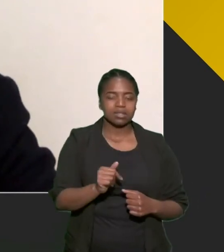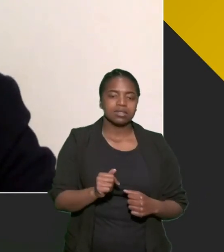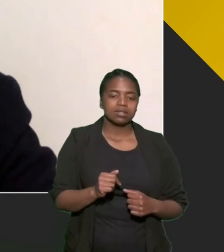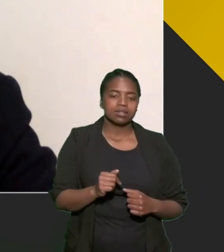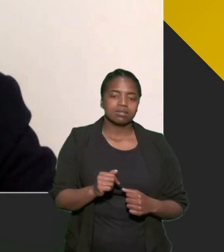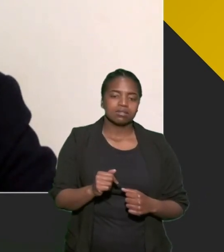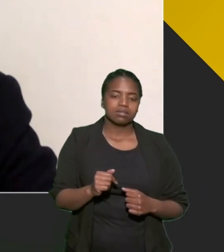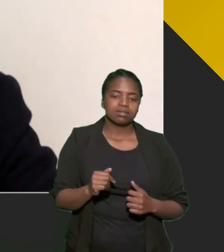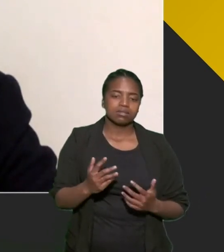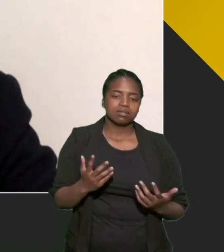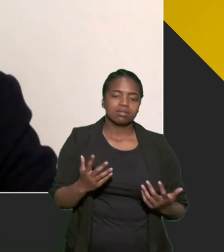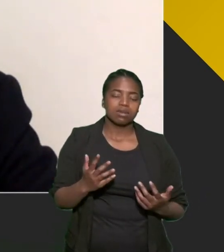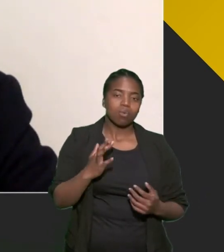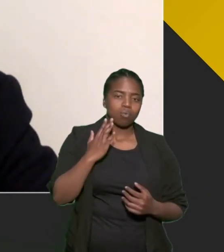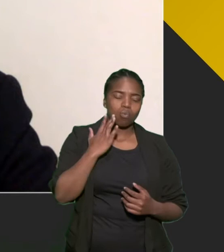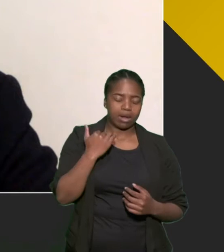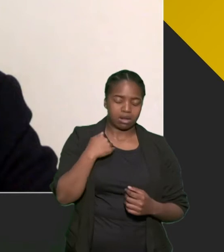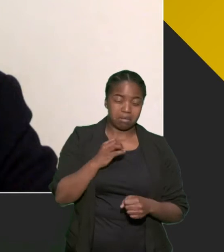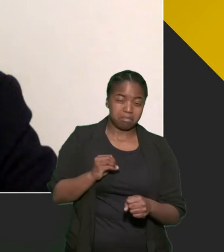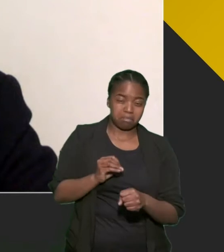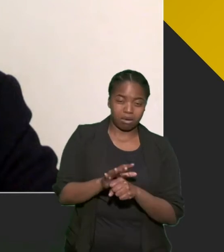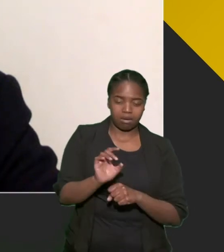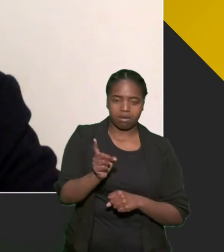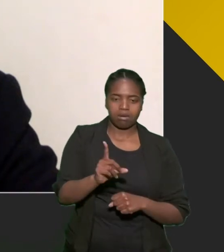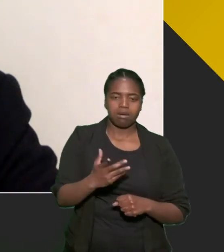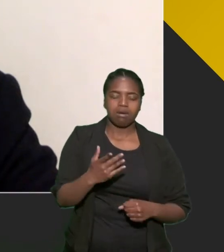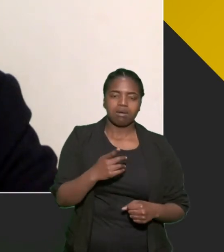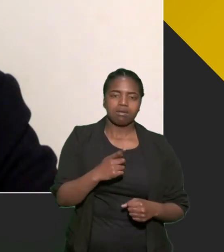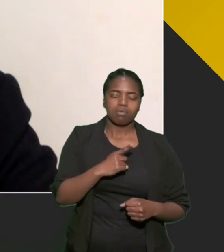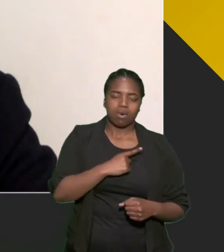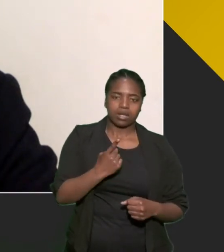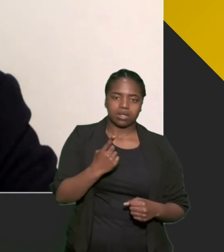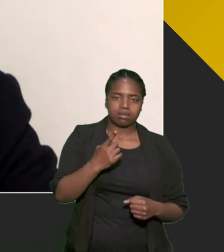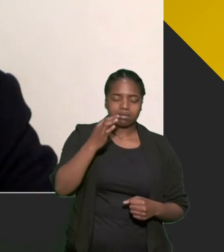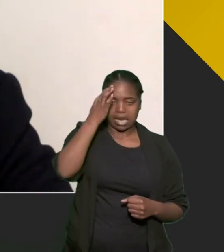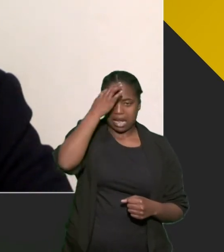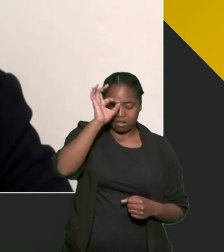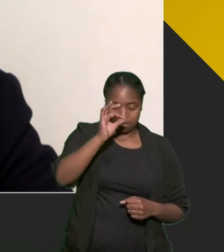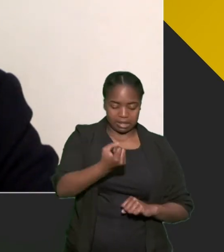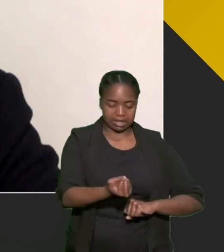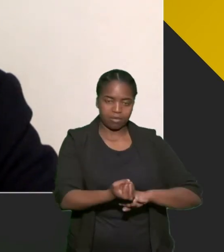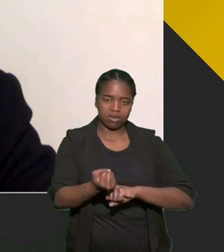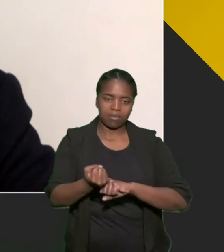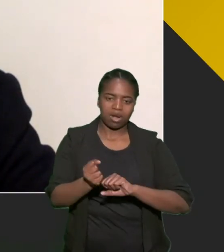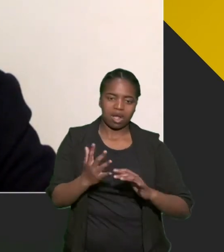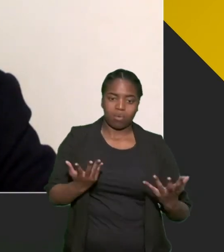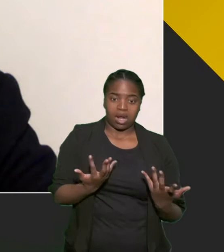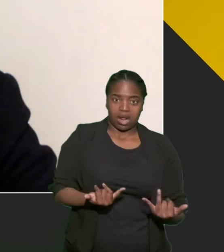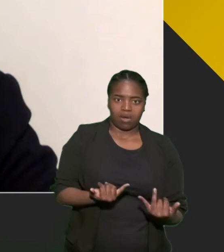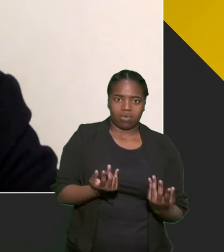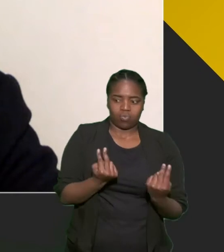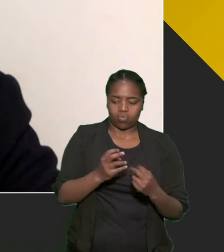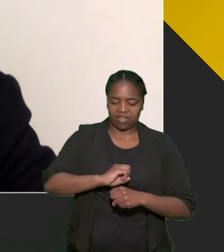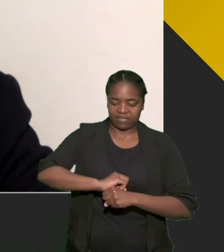COVID-19 was that we were hard hit by HIV. So now there's this new virus in the